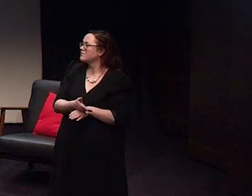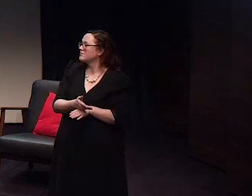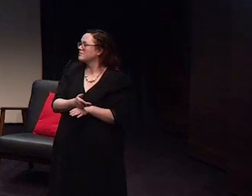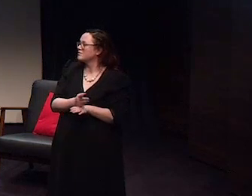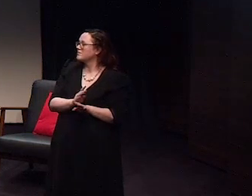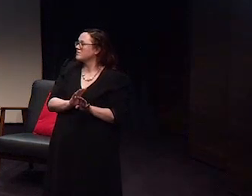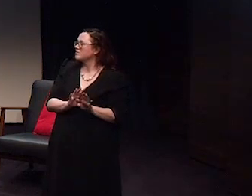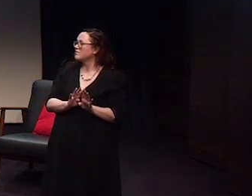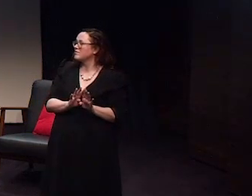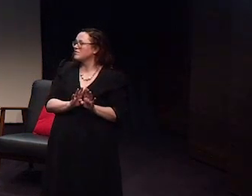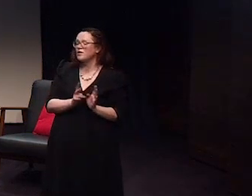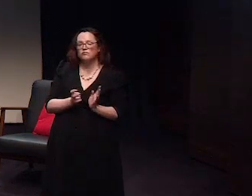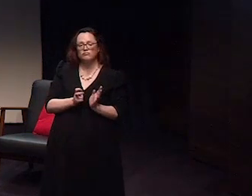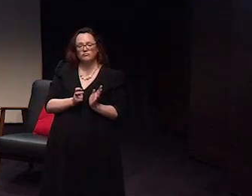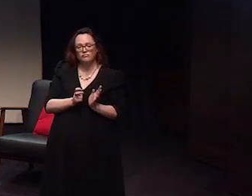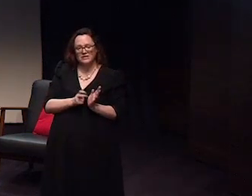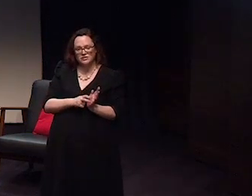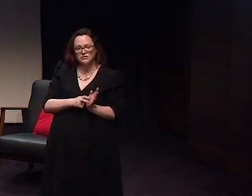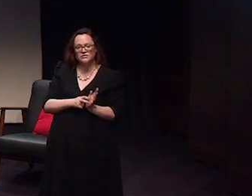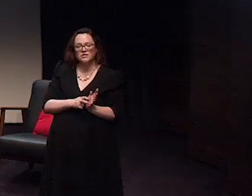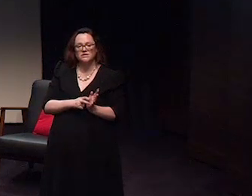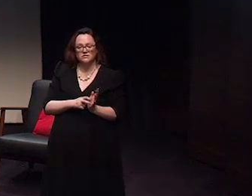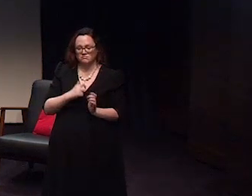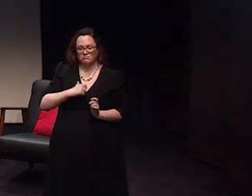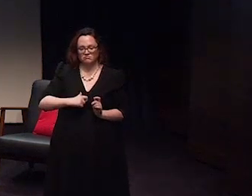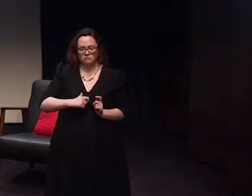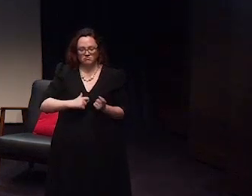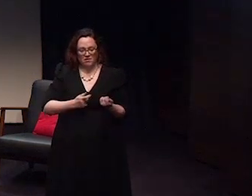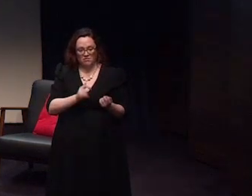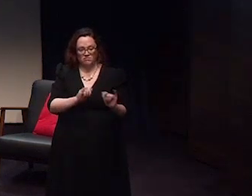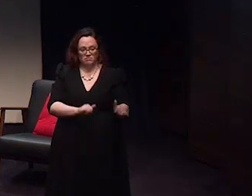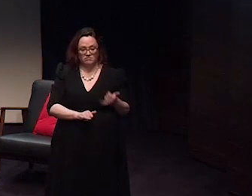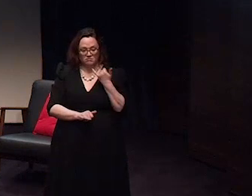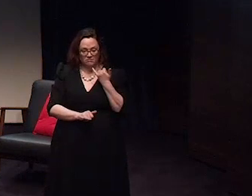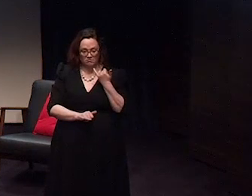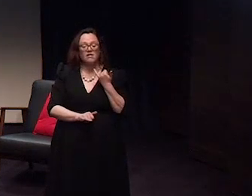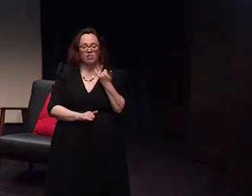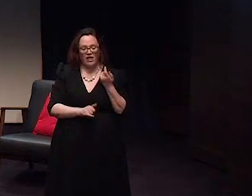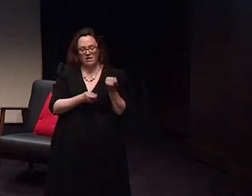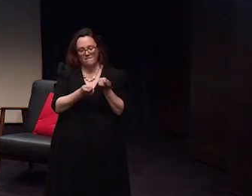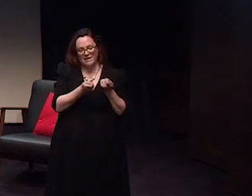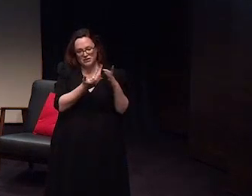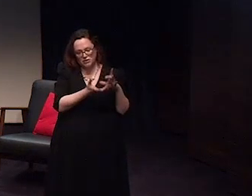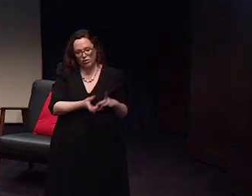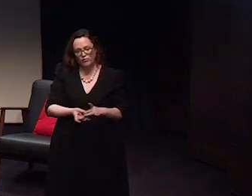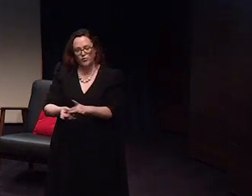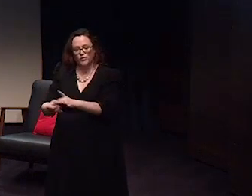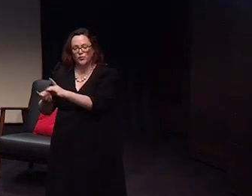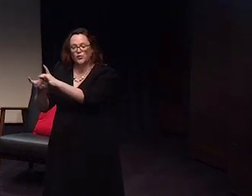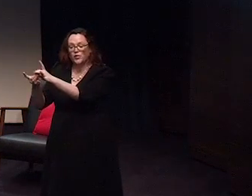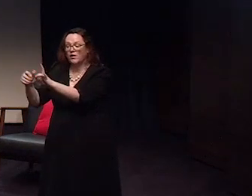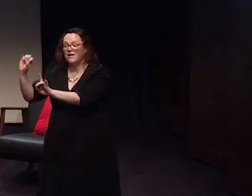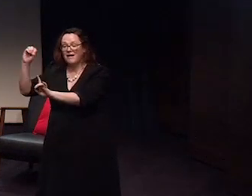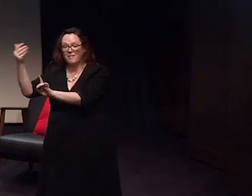the moment the call is picked up until the ambulance arrives on site when an ambulance is sent. They carry